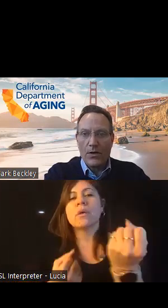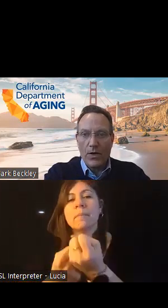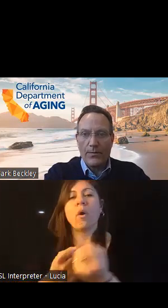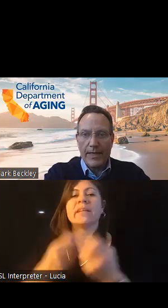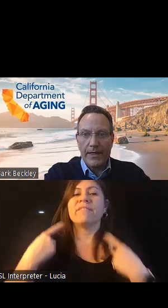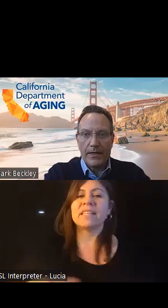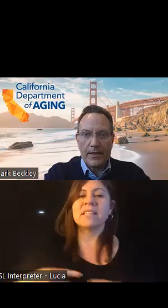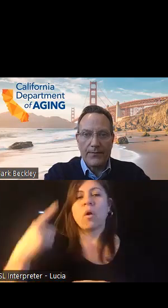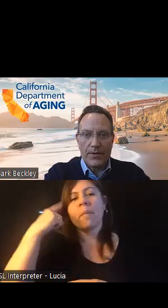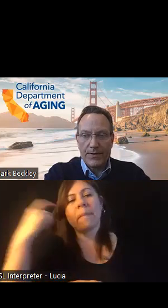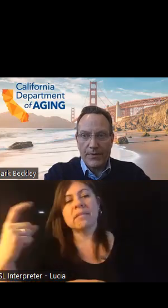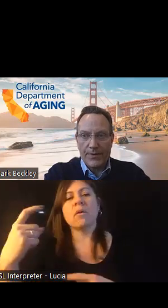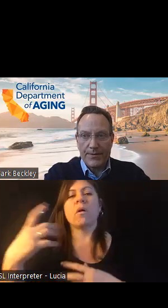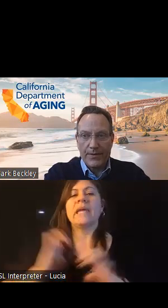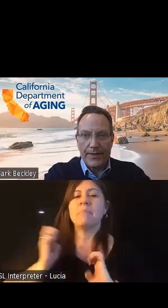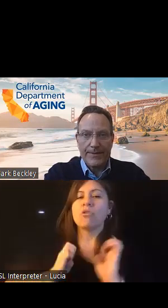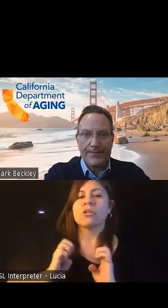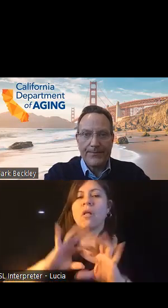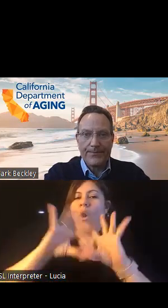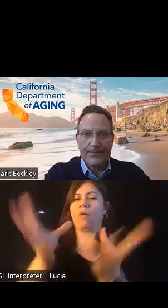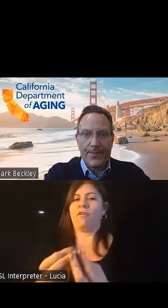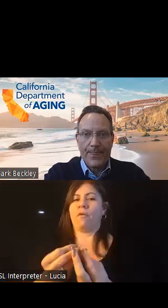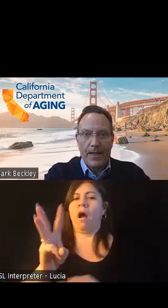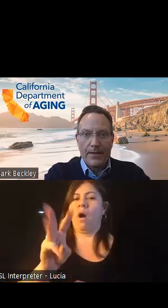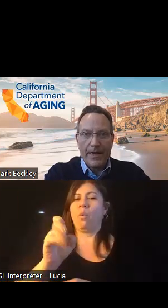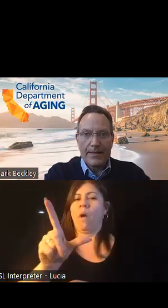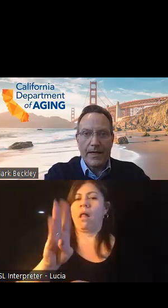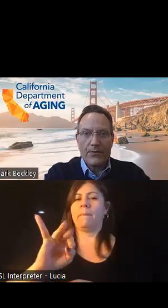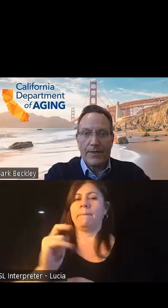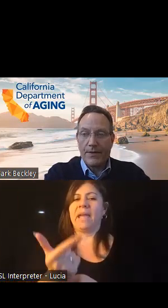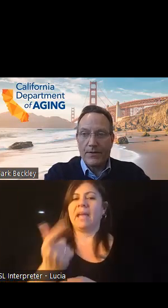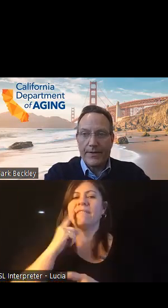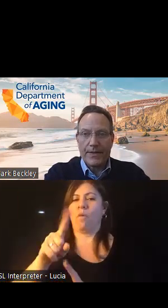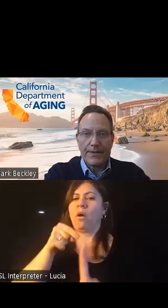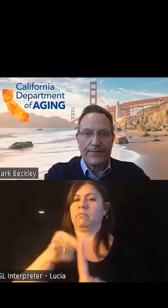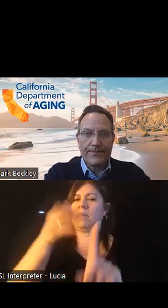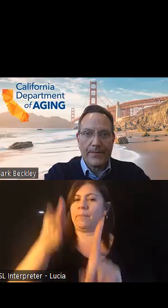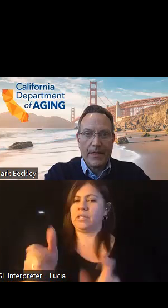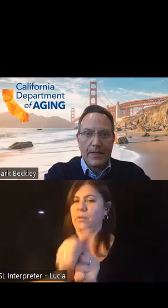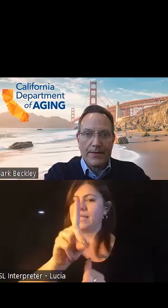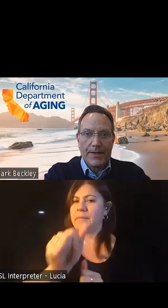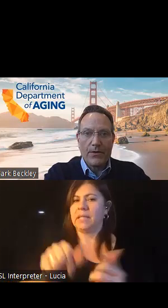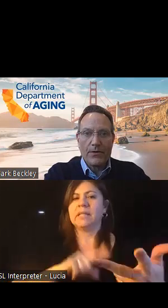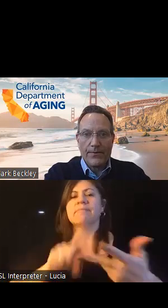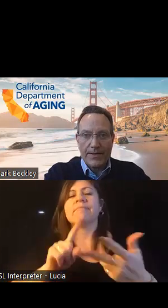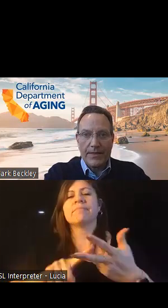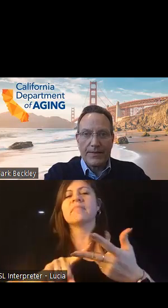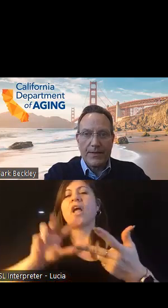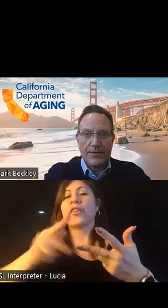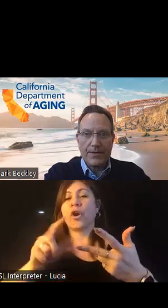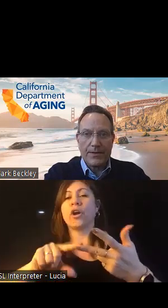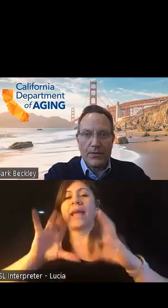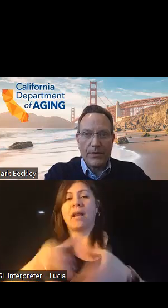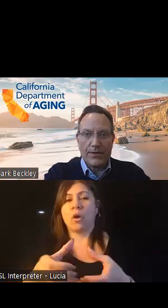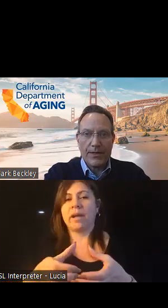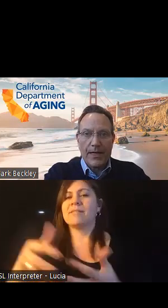and overall well-being of persons with disabilities. The next category is social visits. So visits